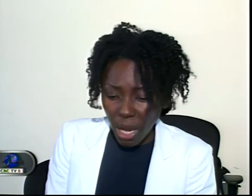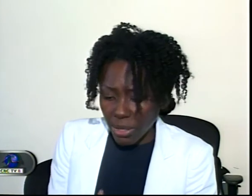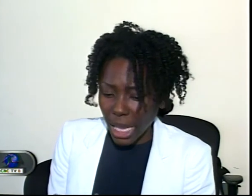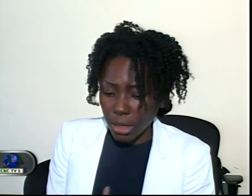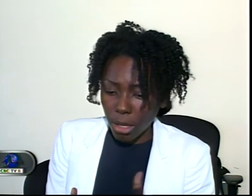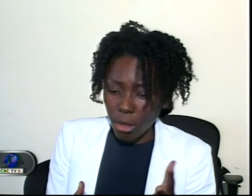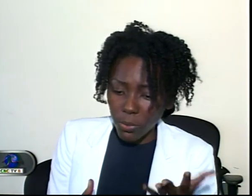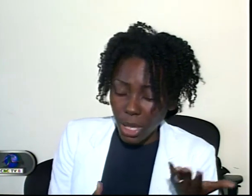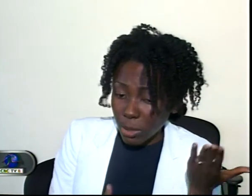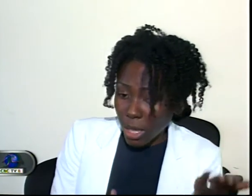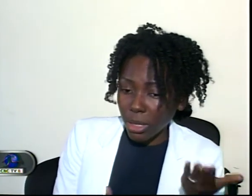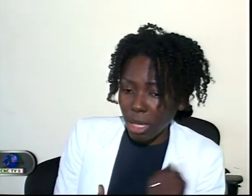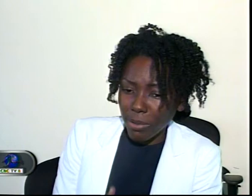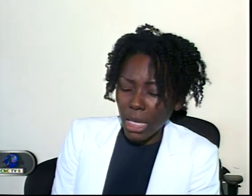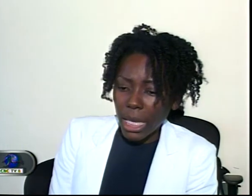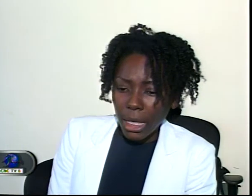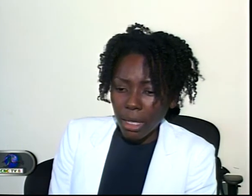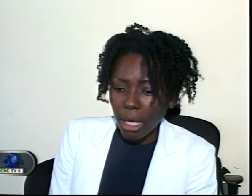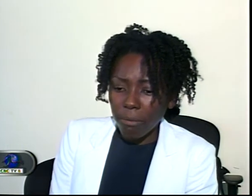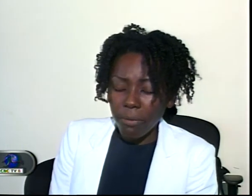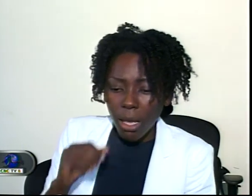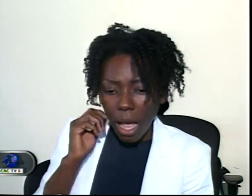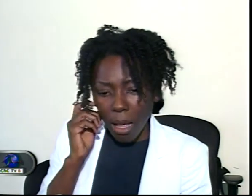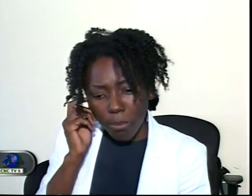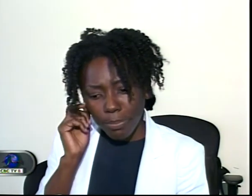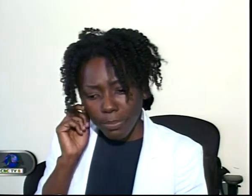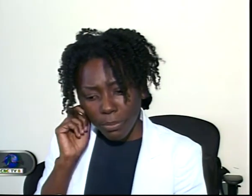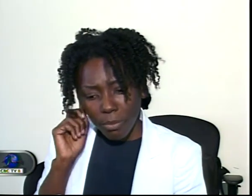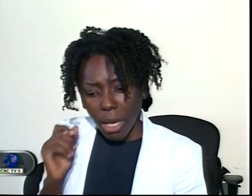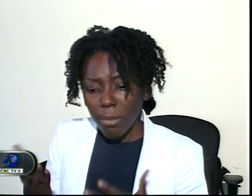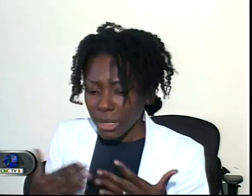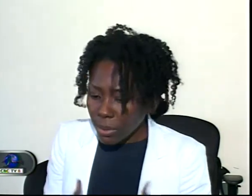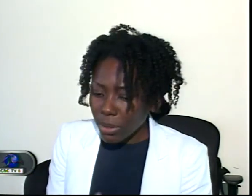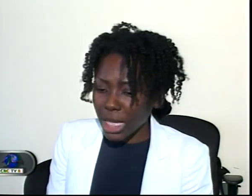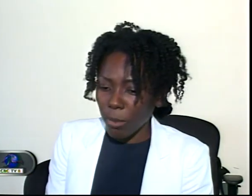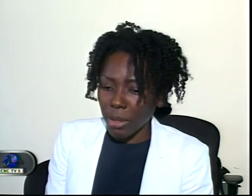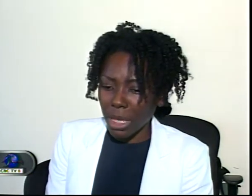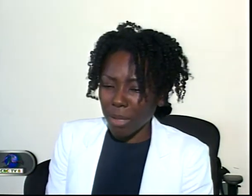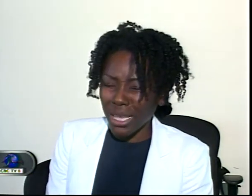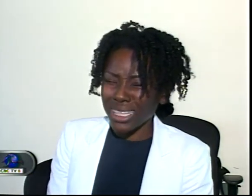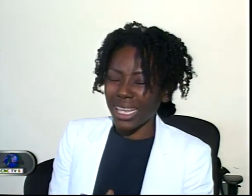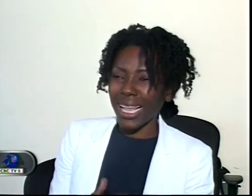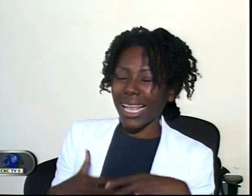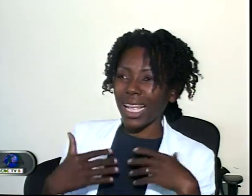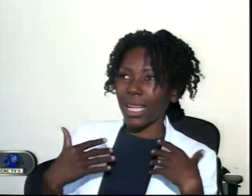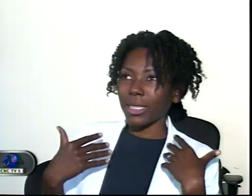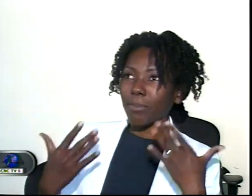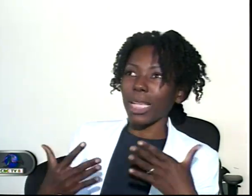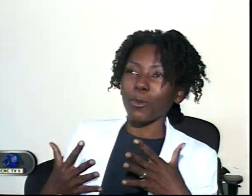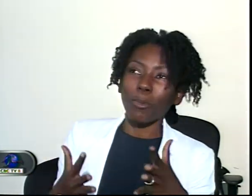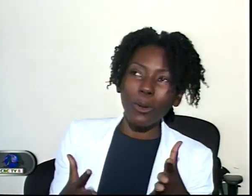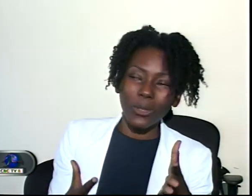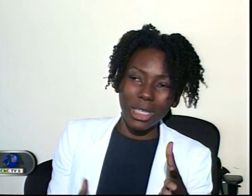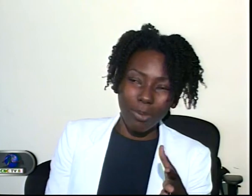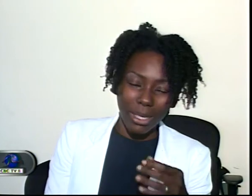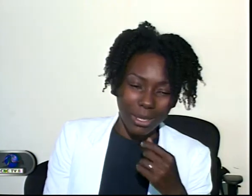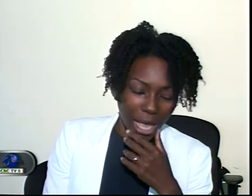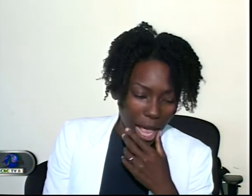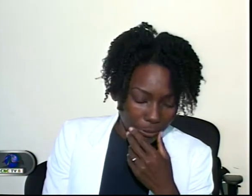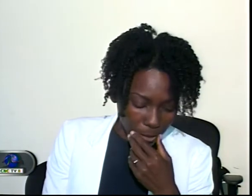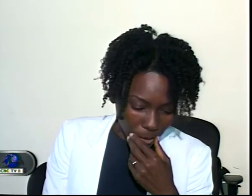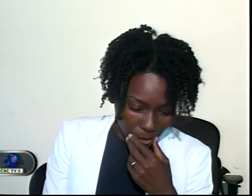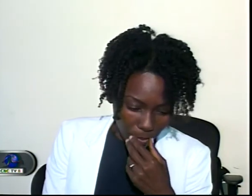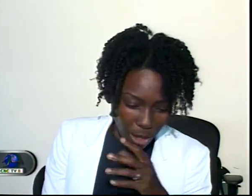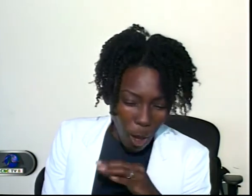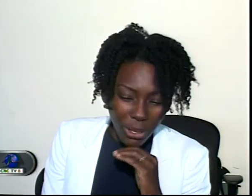the private sector, as well as the government, can give materials that would be needed, because sometimes when you approach these places to